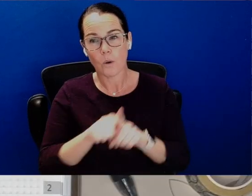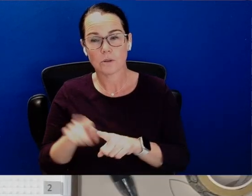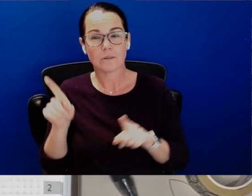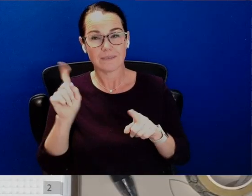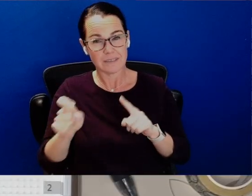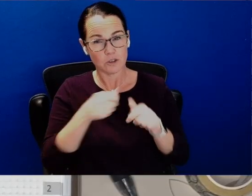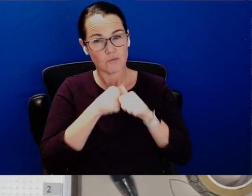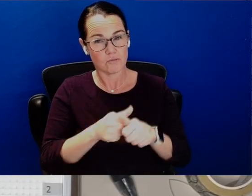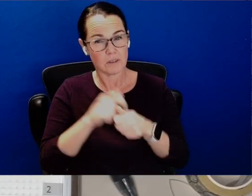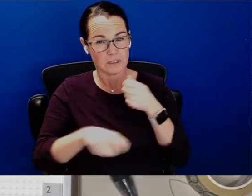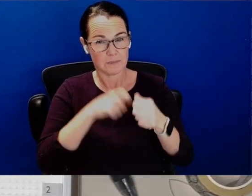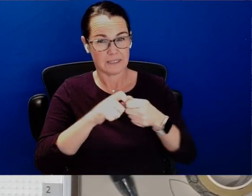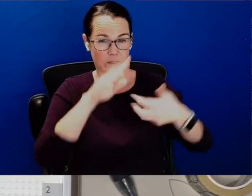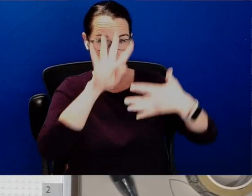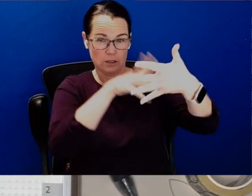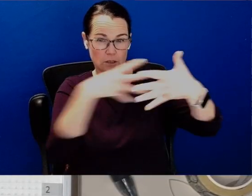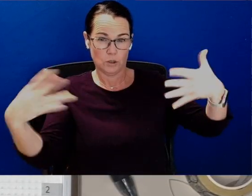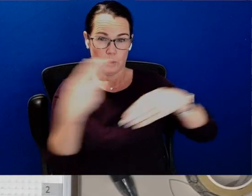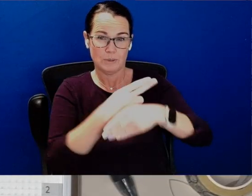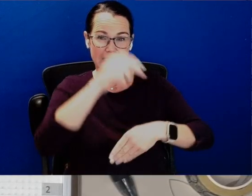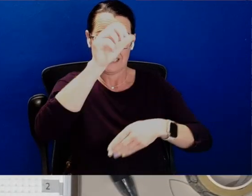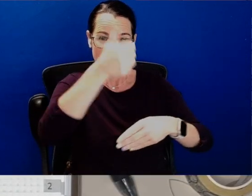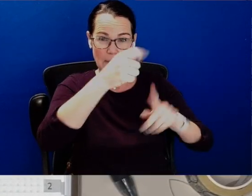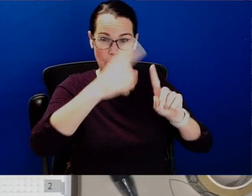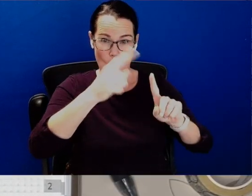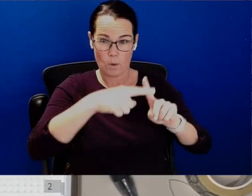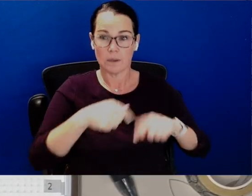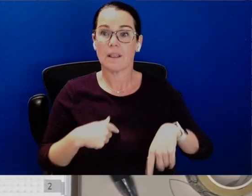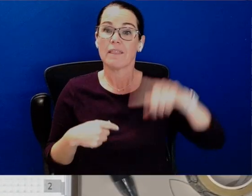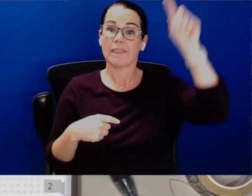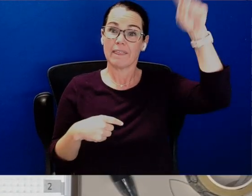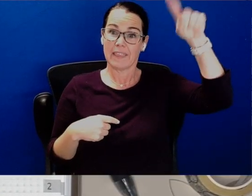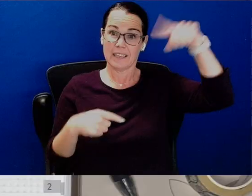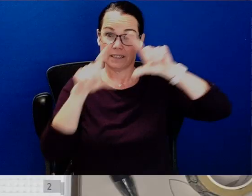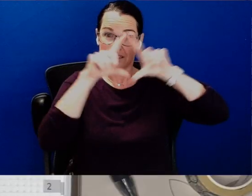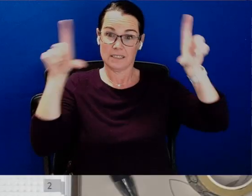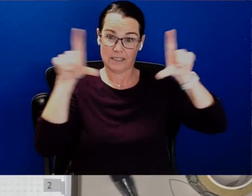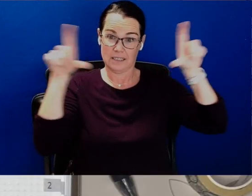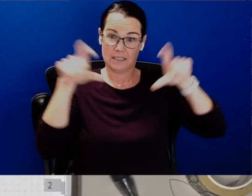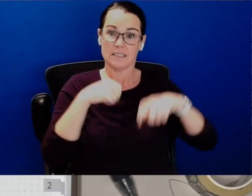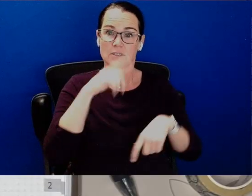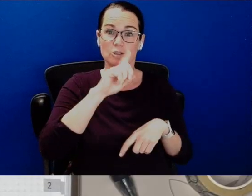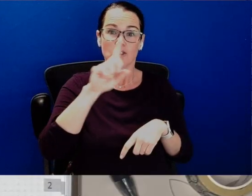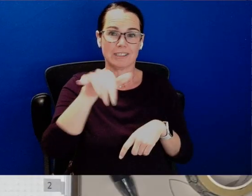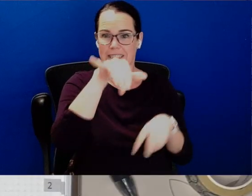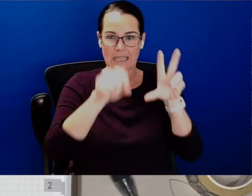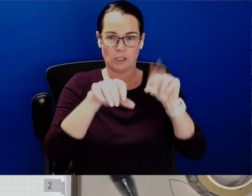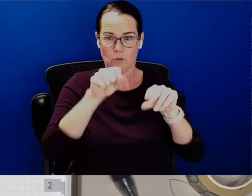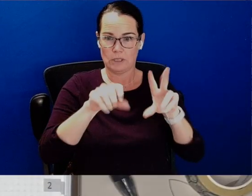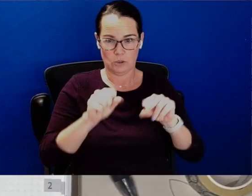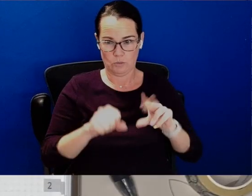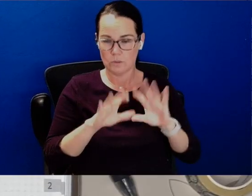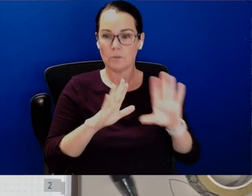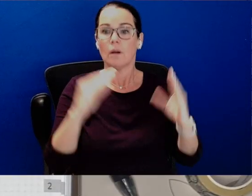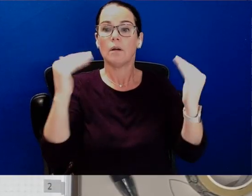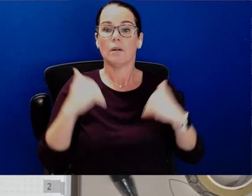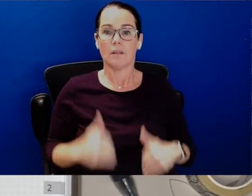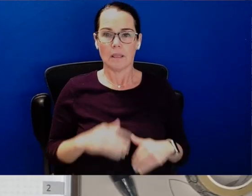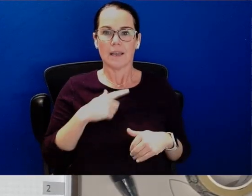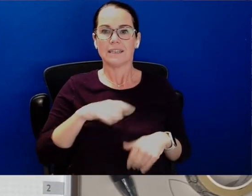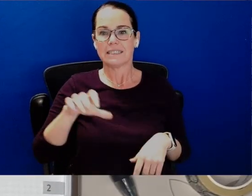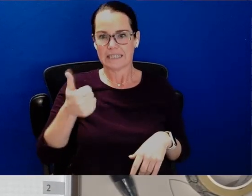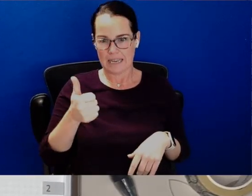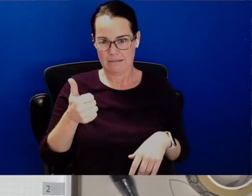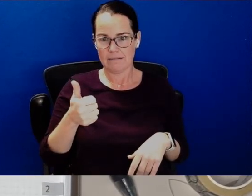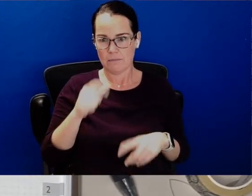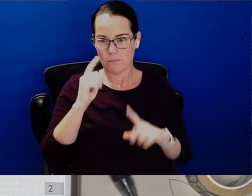scale certain things. This is just a yes, no. This is a 10-point scale. And so over here, I track my sleep. And then